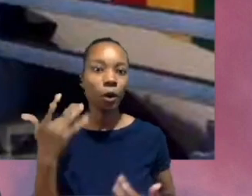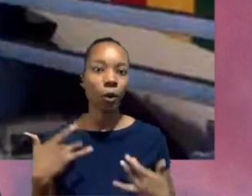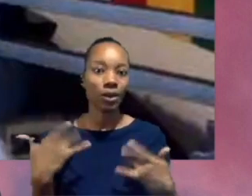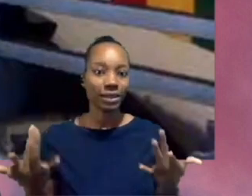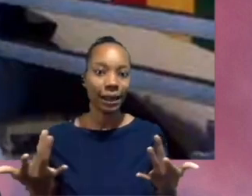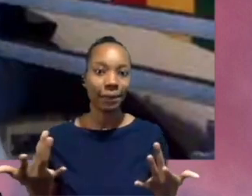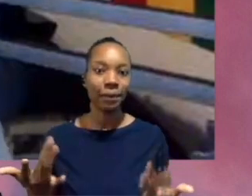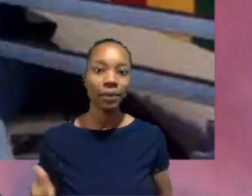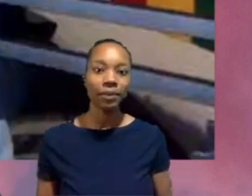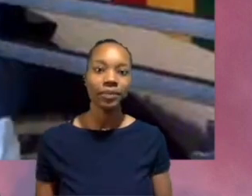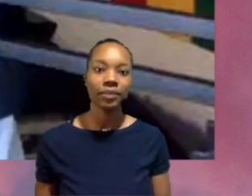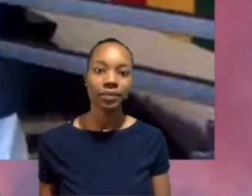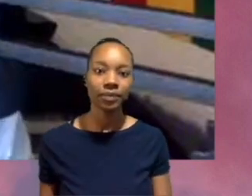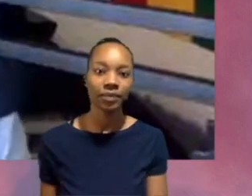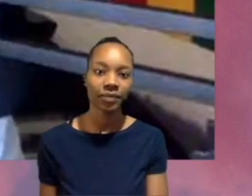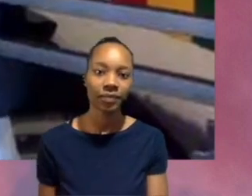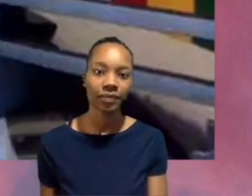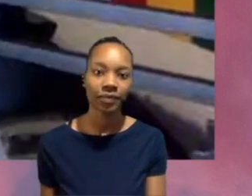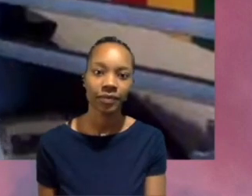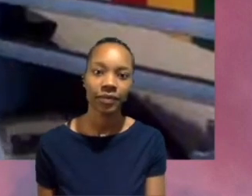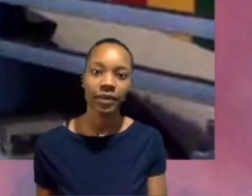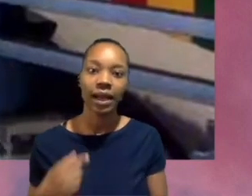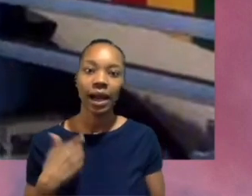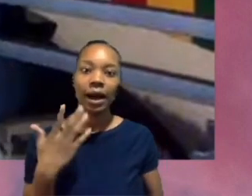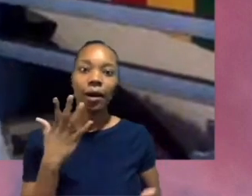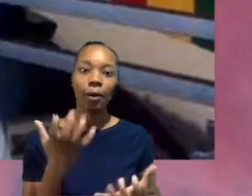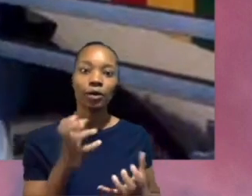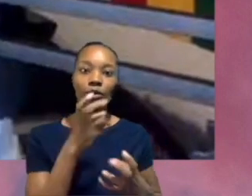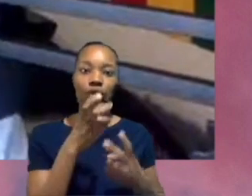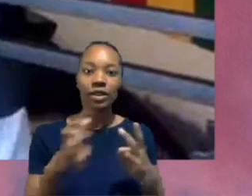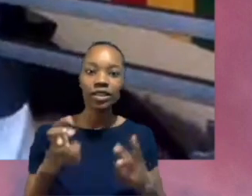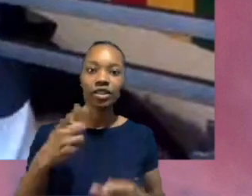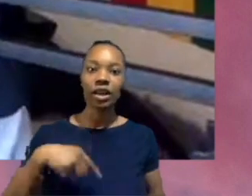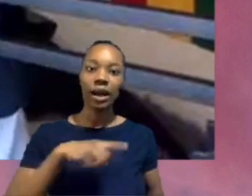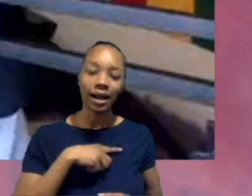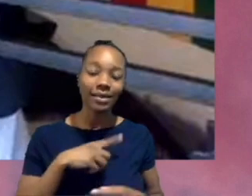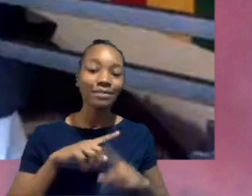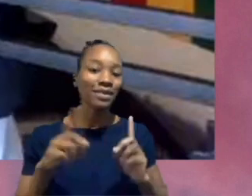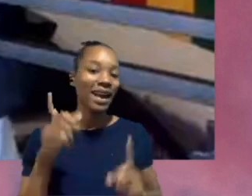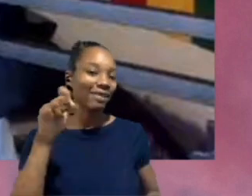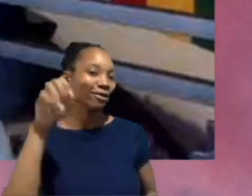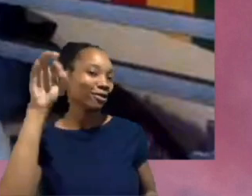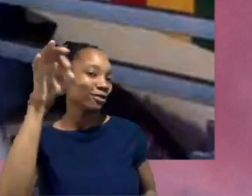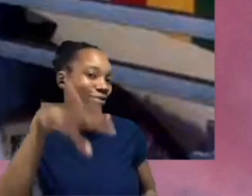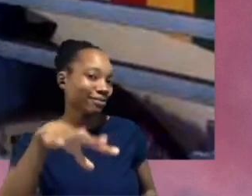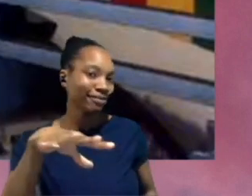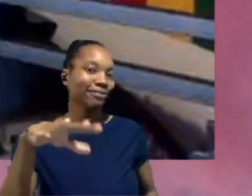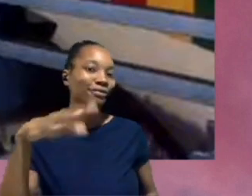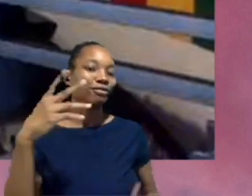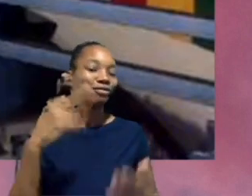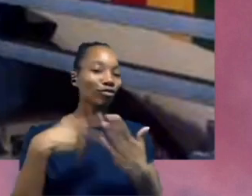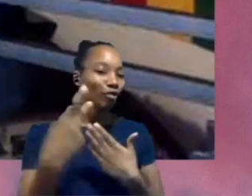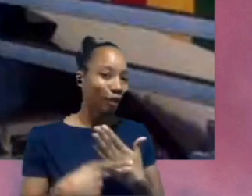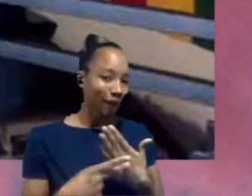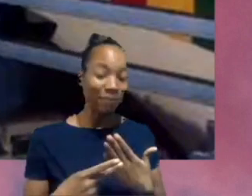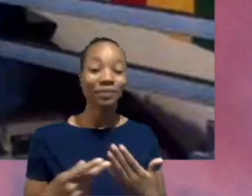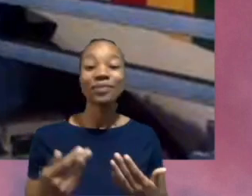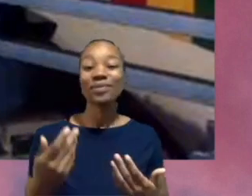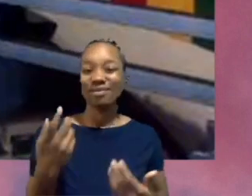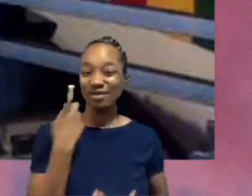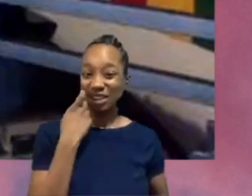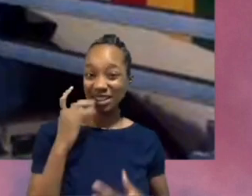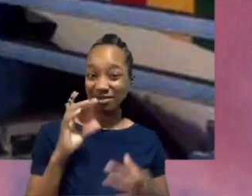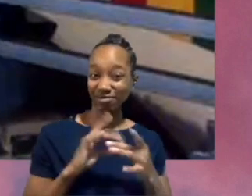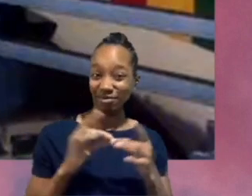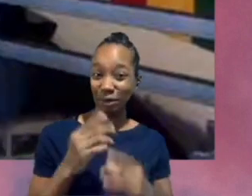actually transition us a little bit, I also want to make a little programs plug, okay? Because while two of the poets that y'all just heard from, Jessica and